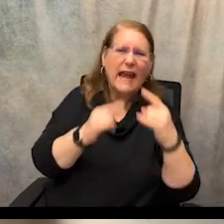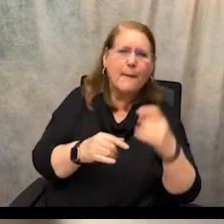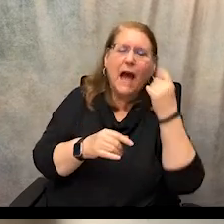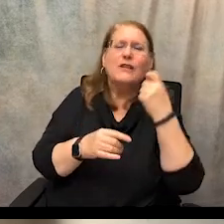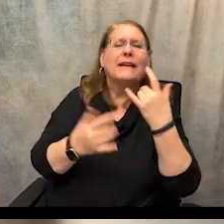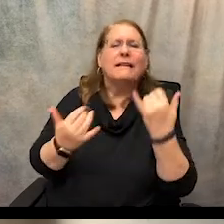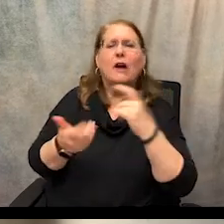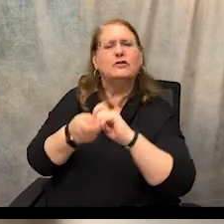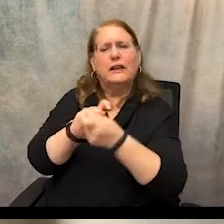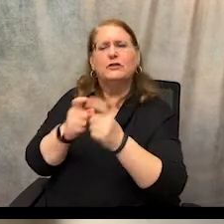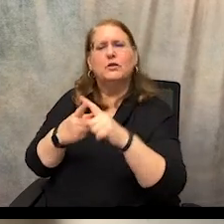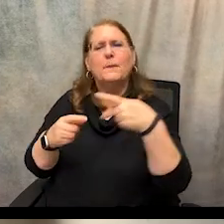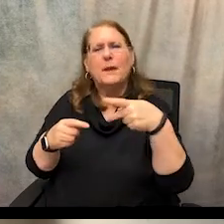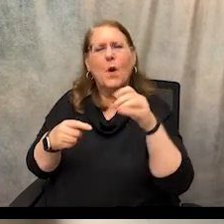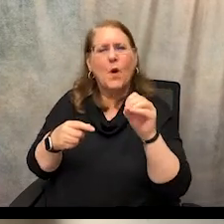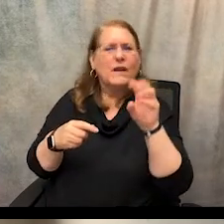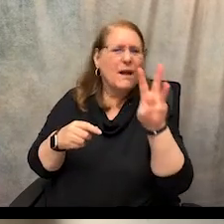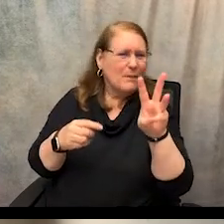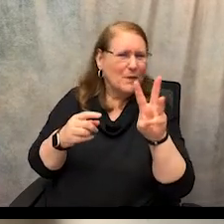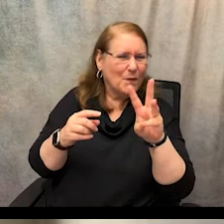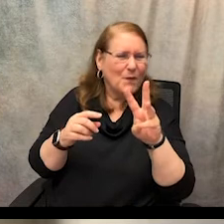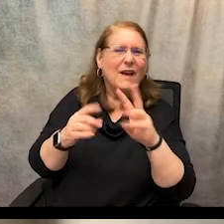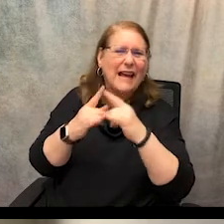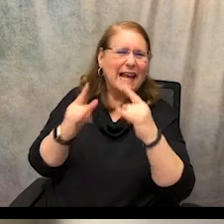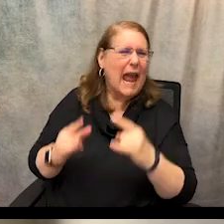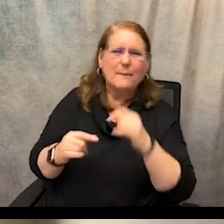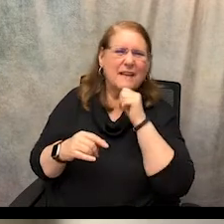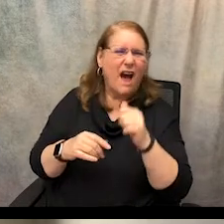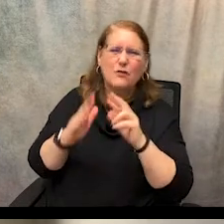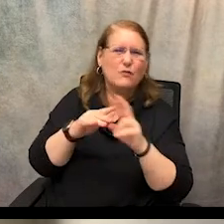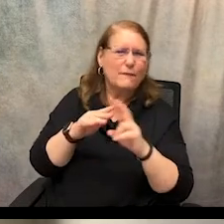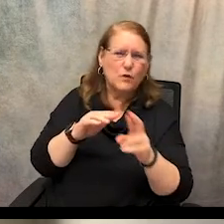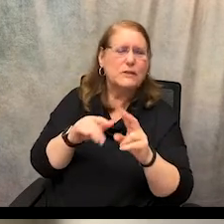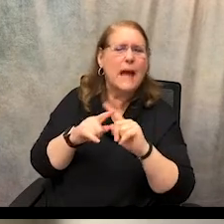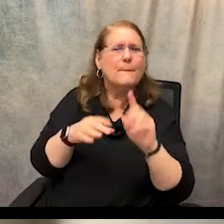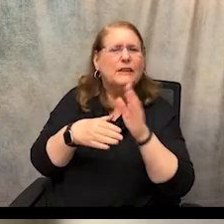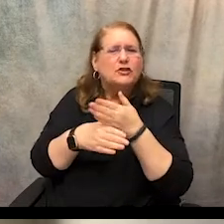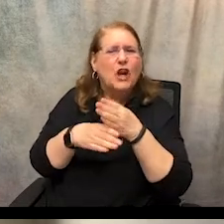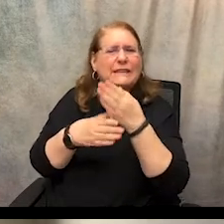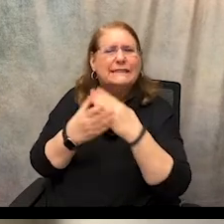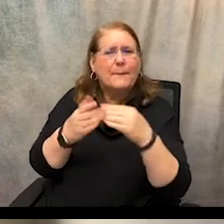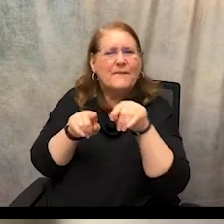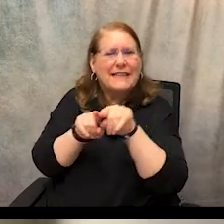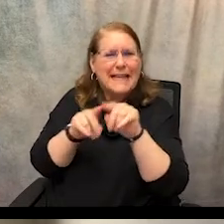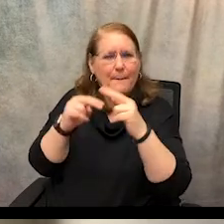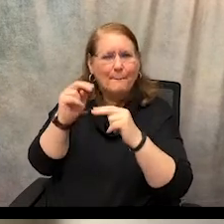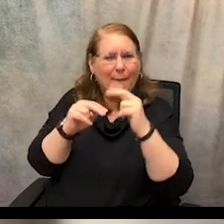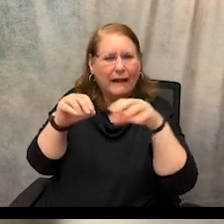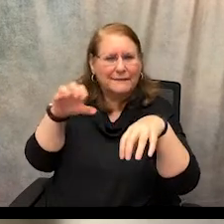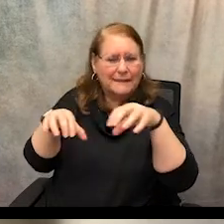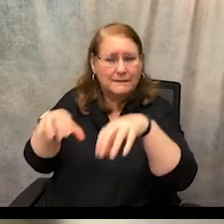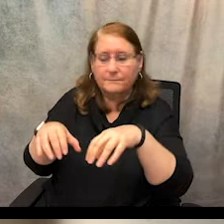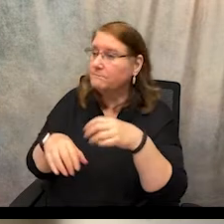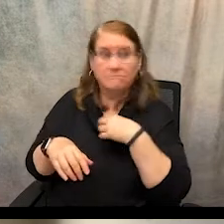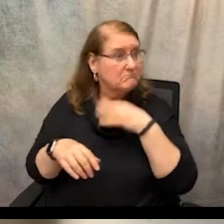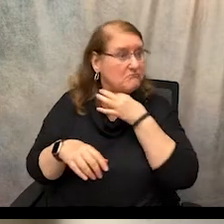of war camp, and not while Jewish refugees were there, but shows some of the same buildings and stuff like that. And I'm curious. I'm curious with your work